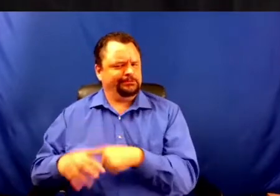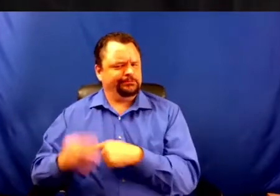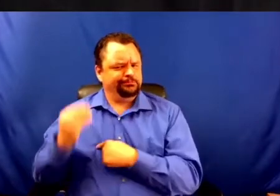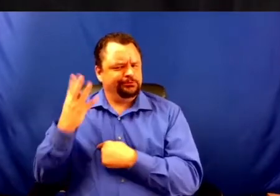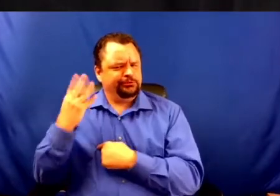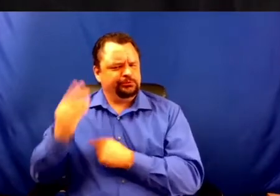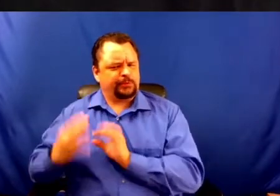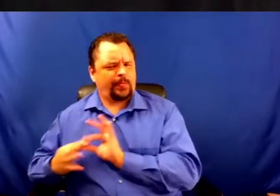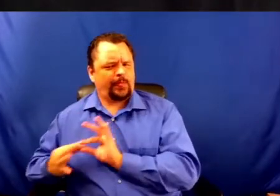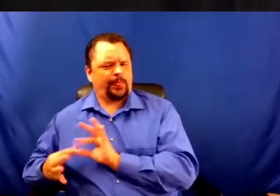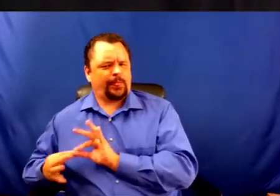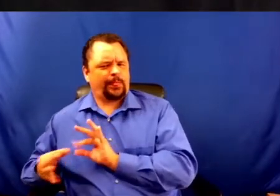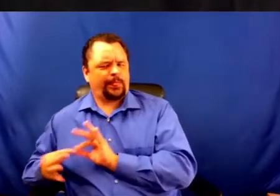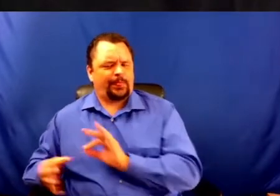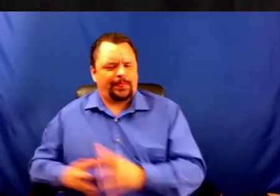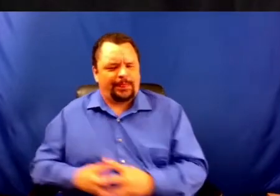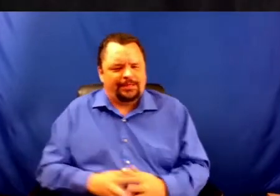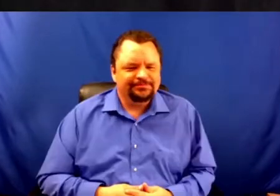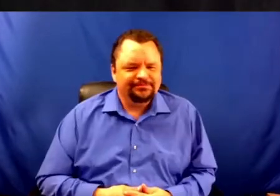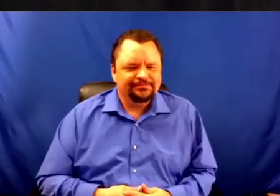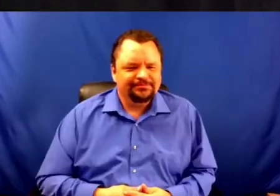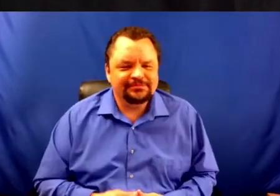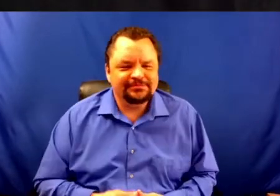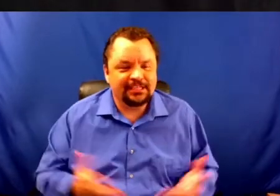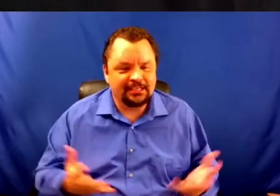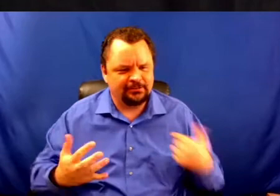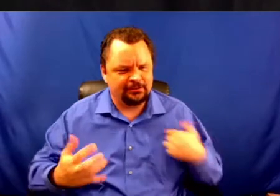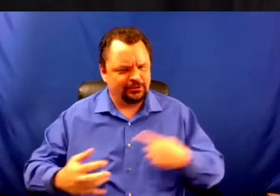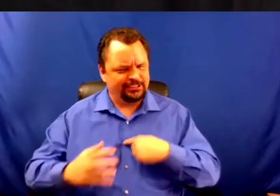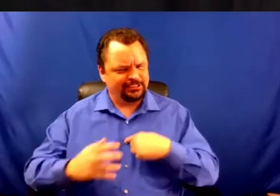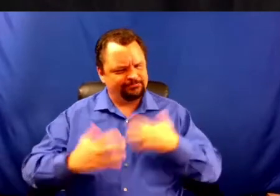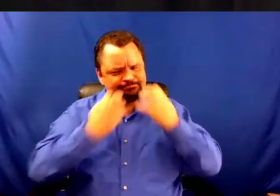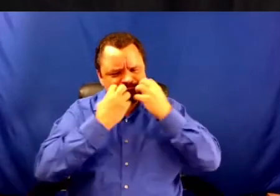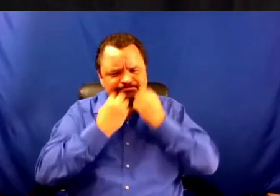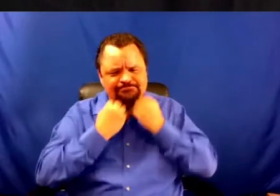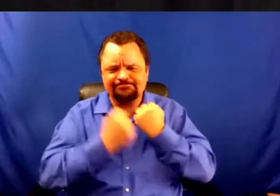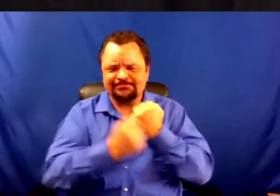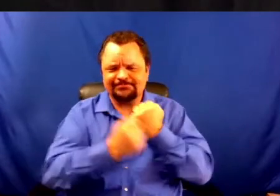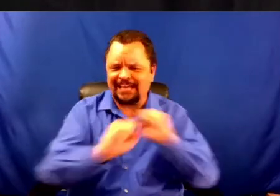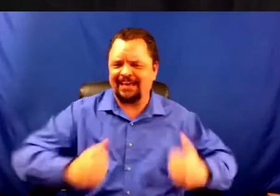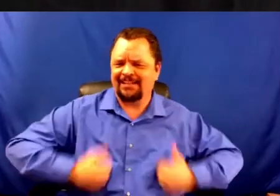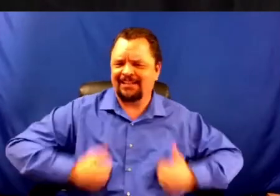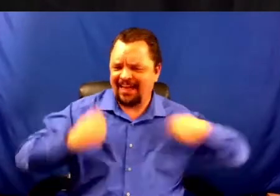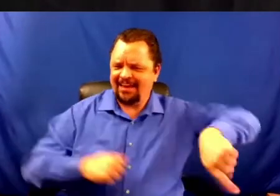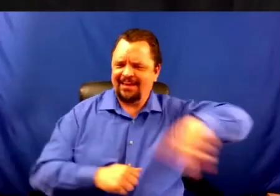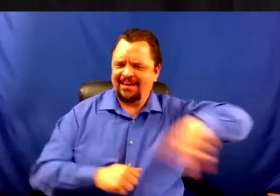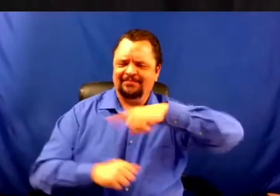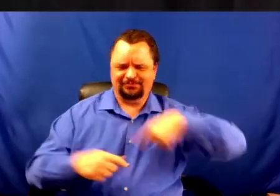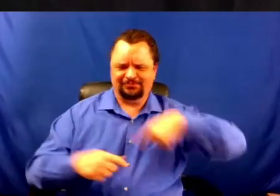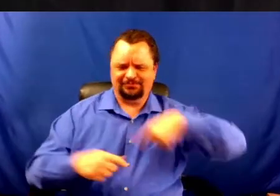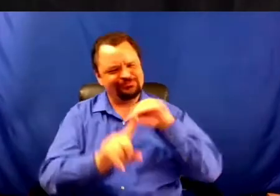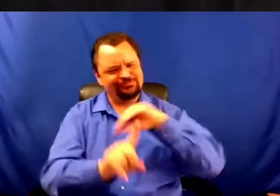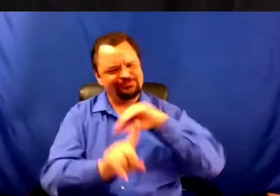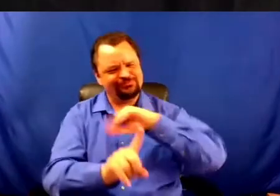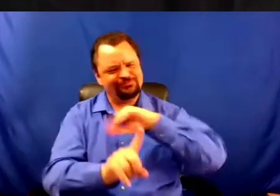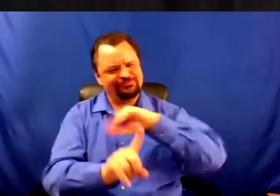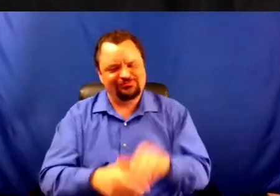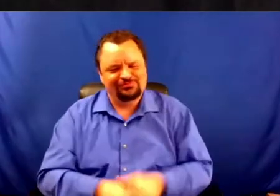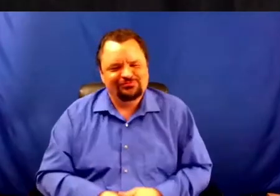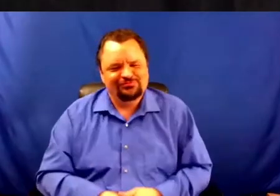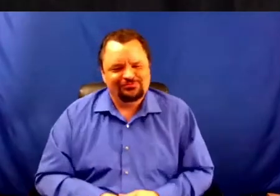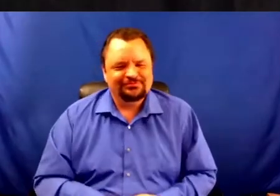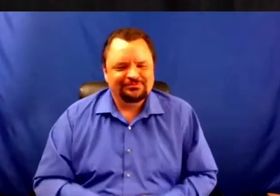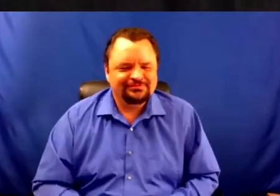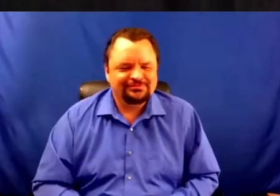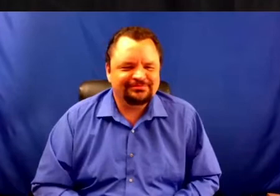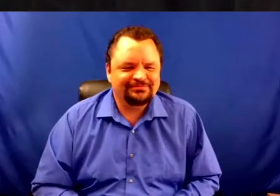Right? Saving lives, man. That's what I'm doing. Okay, ready? Okay. Fire chief, we get you next time.